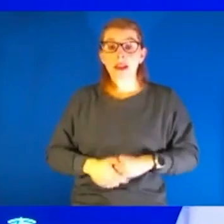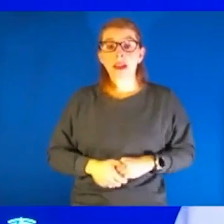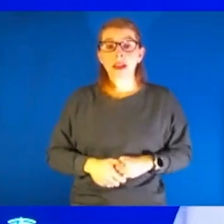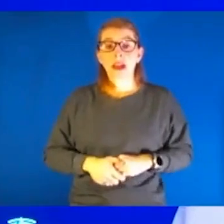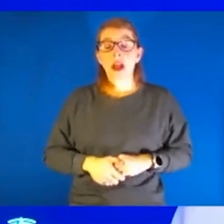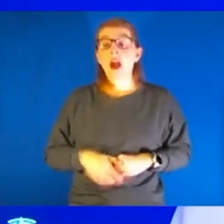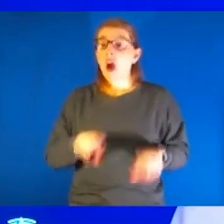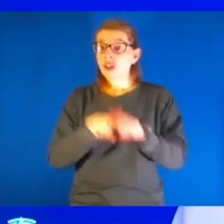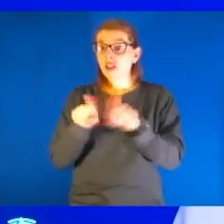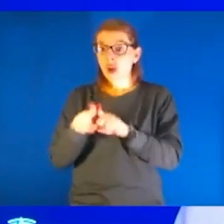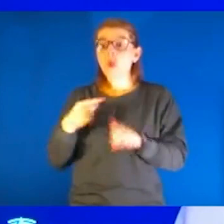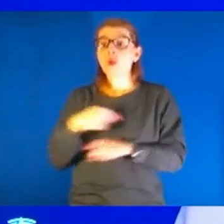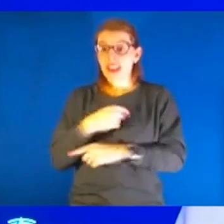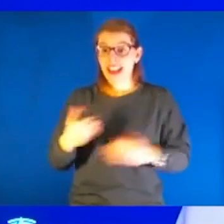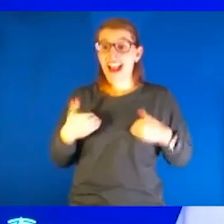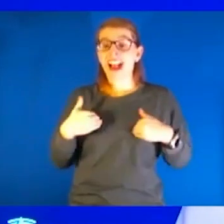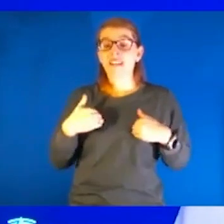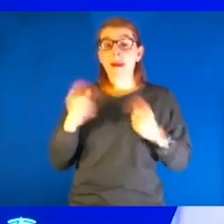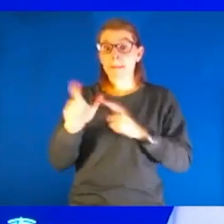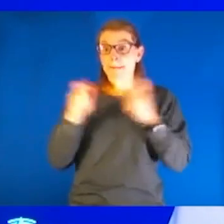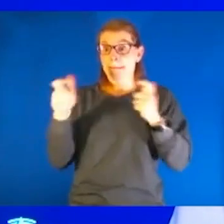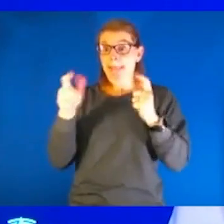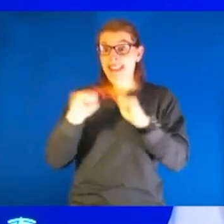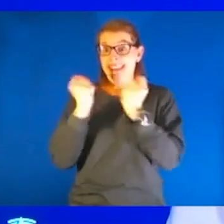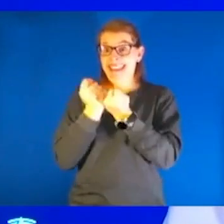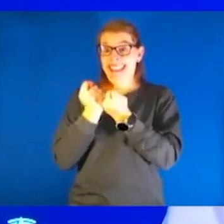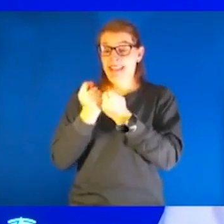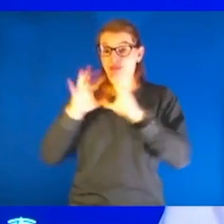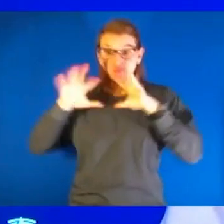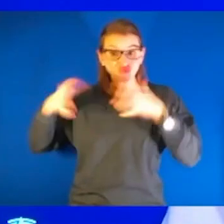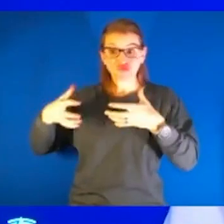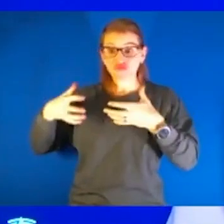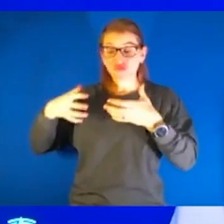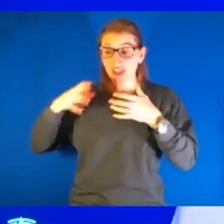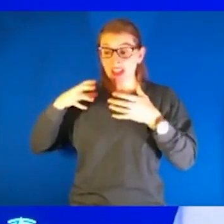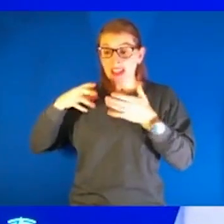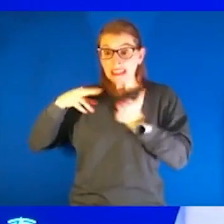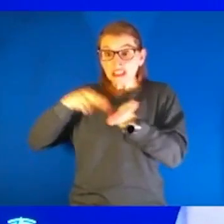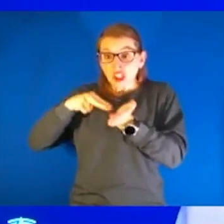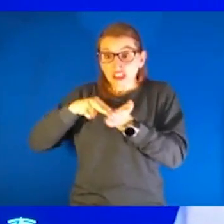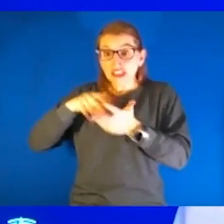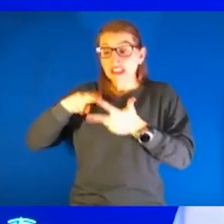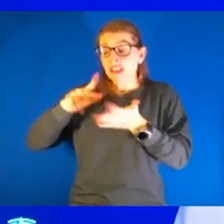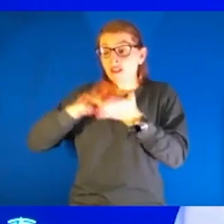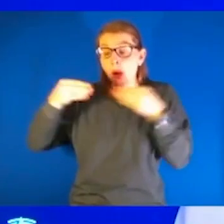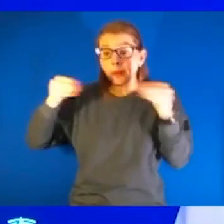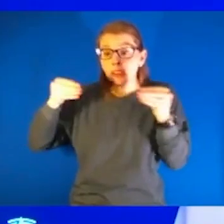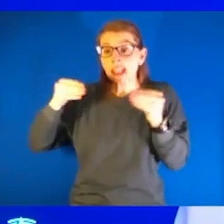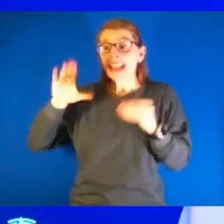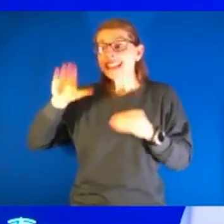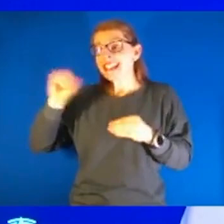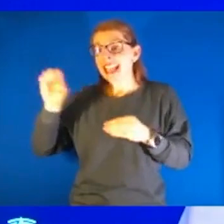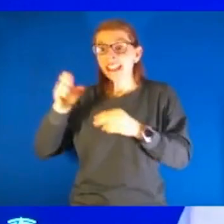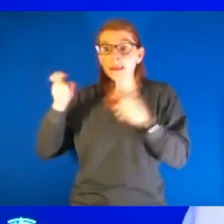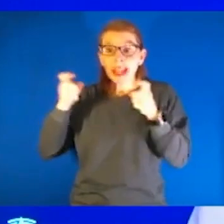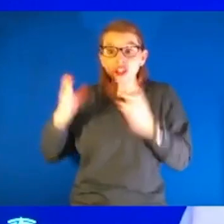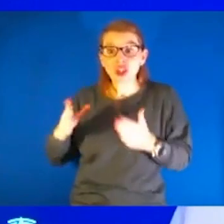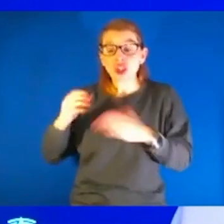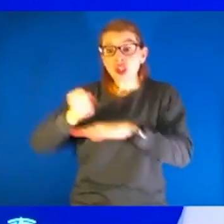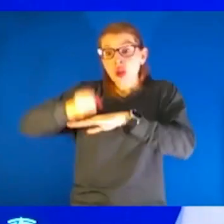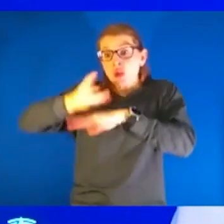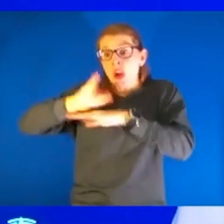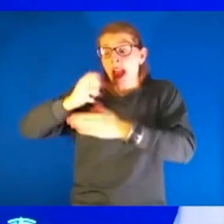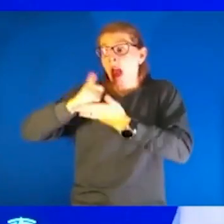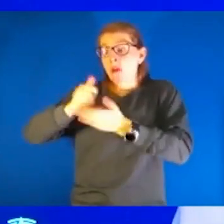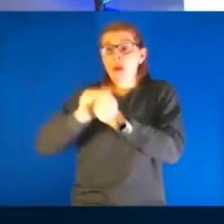have a large team of dedicated nurses, pharmacists, case managers, social workers to help with all of that